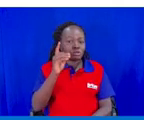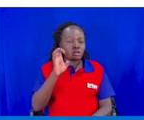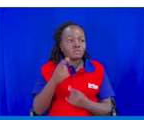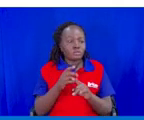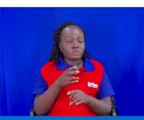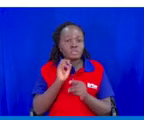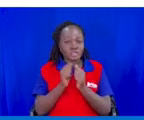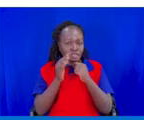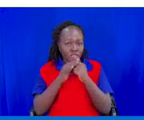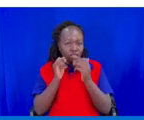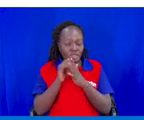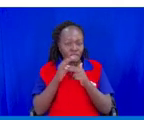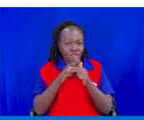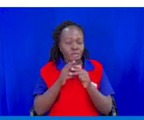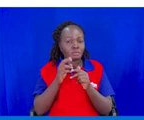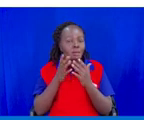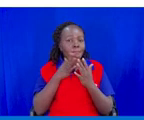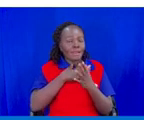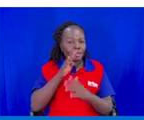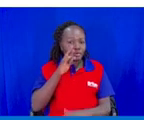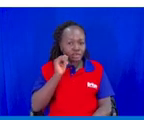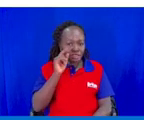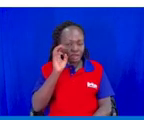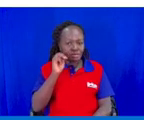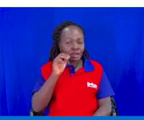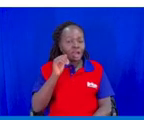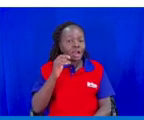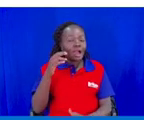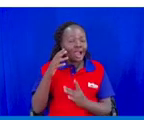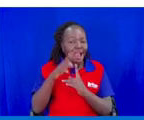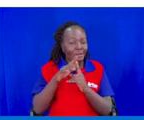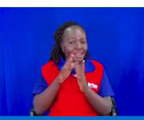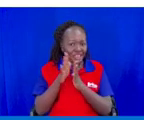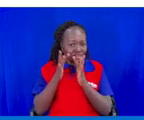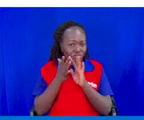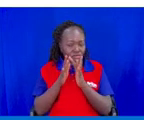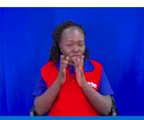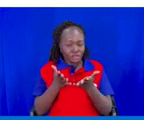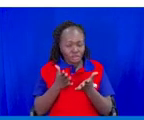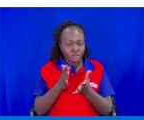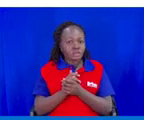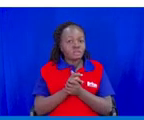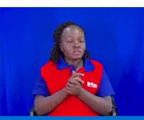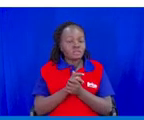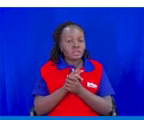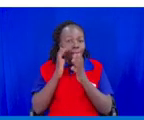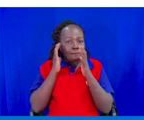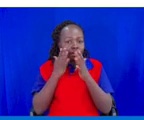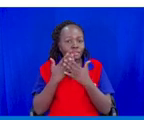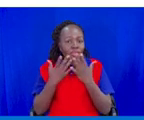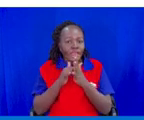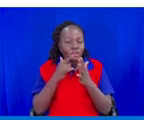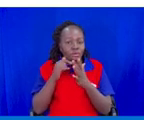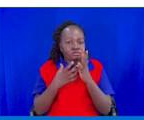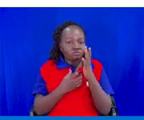the MyBritam portal. So this is now a much better interface that we have launched this year. And this is an interface that allows